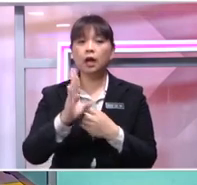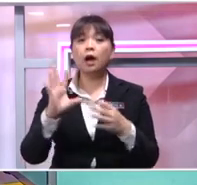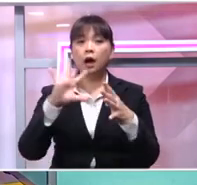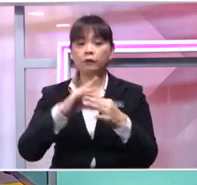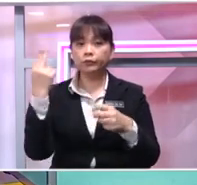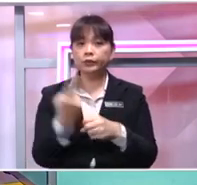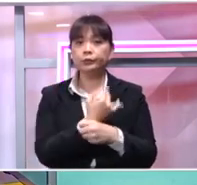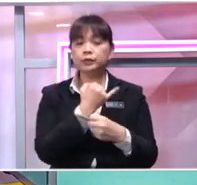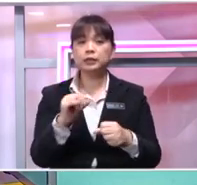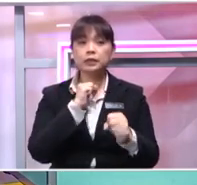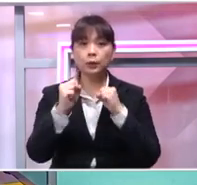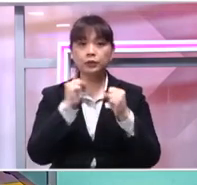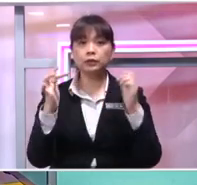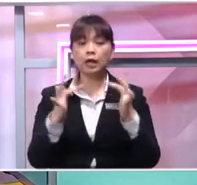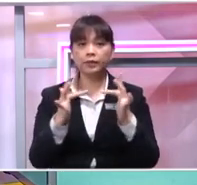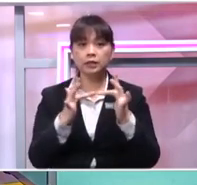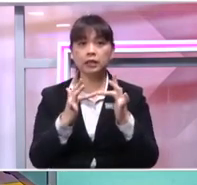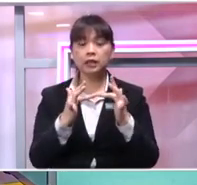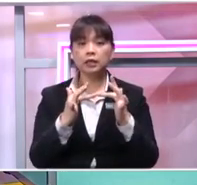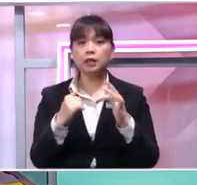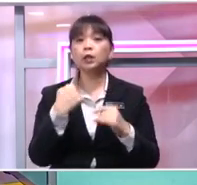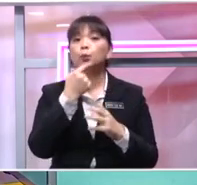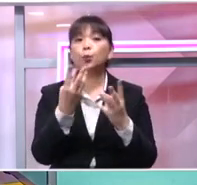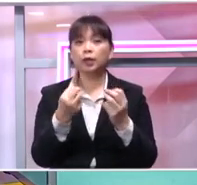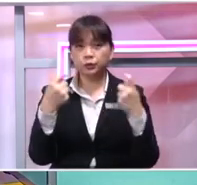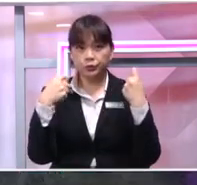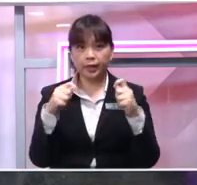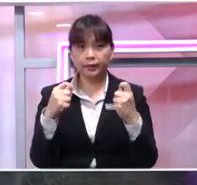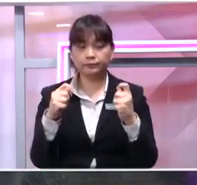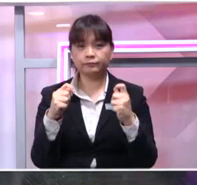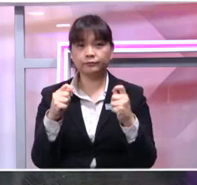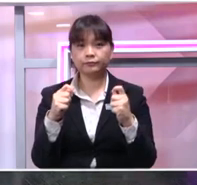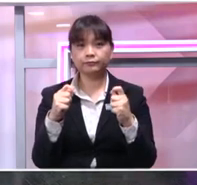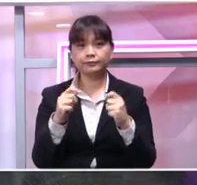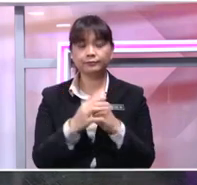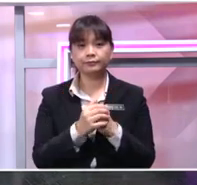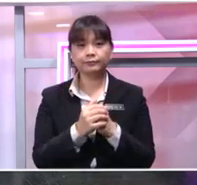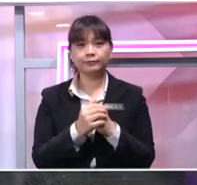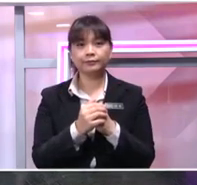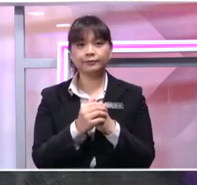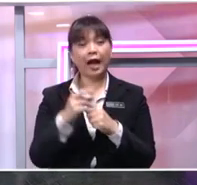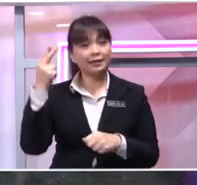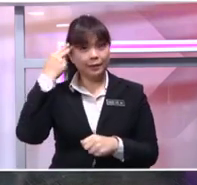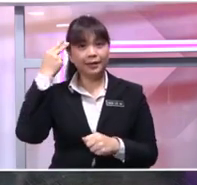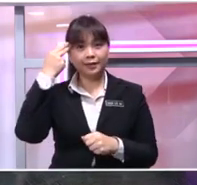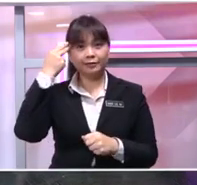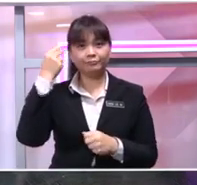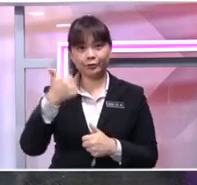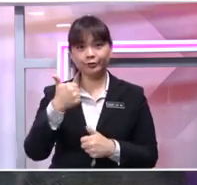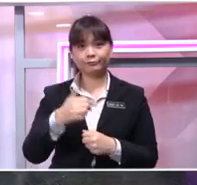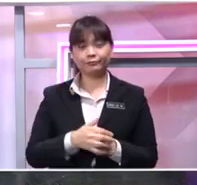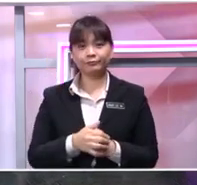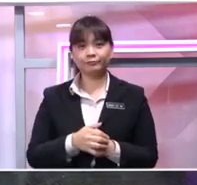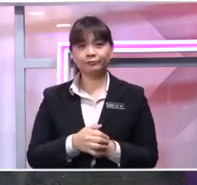sites? Okay, yeah. Wants to try? We go one by one. Who still remember the text? Okay, Hakimi. Okay. Let's go, Hakimi.